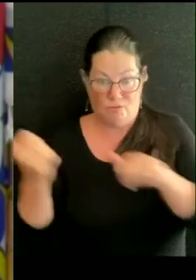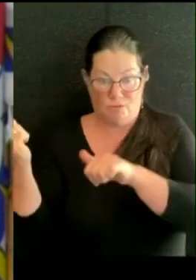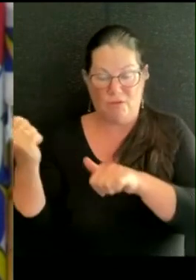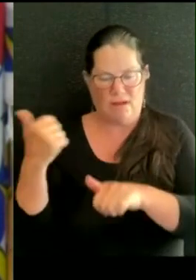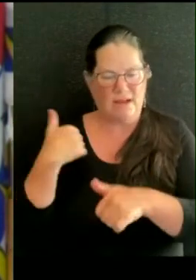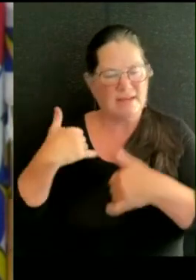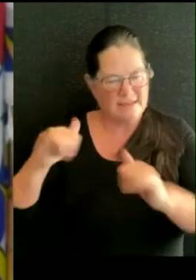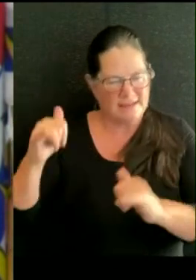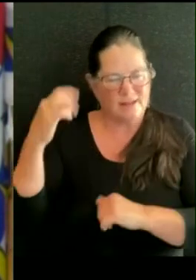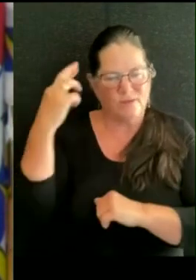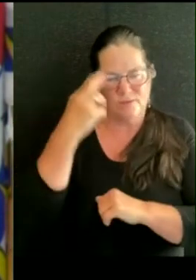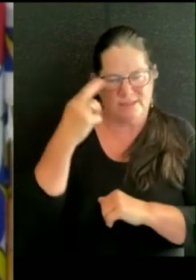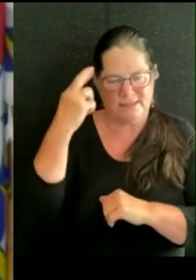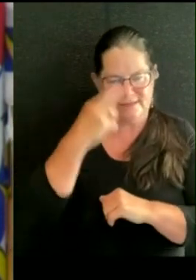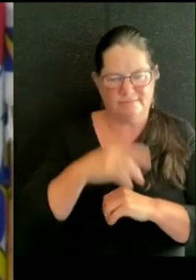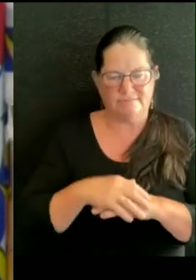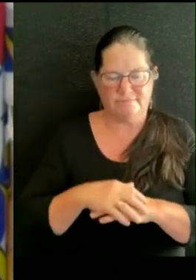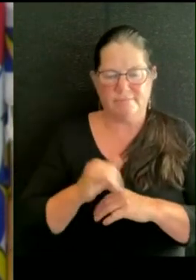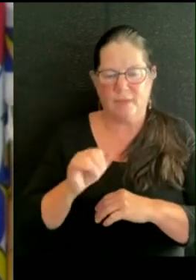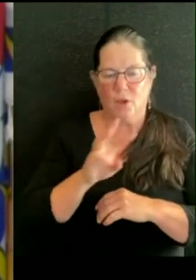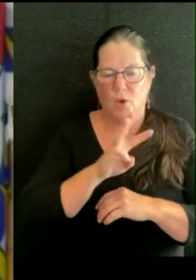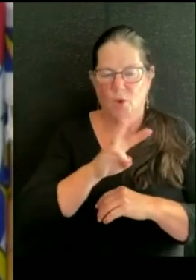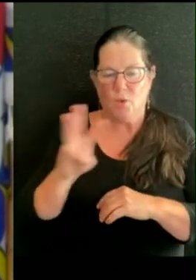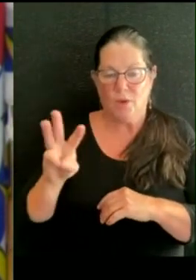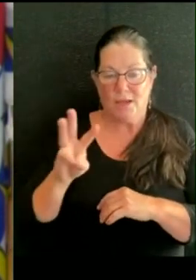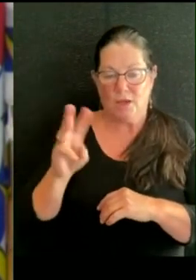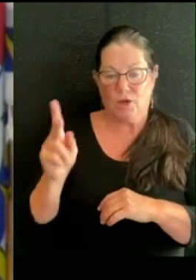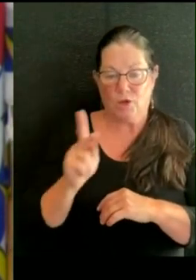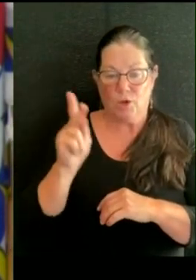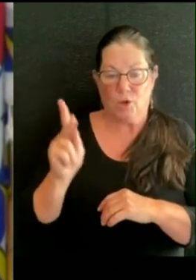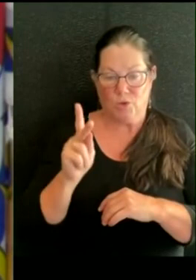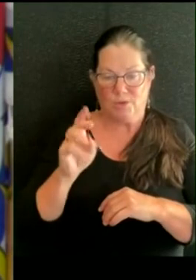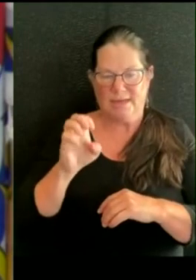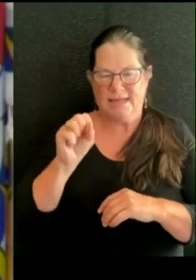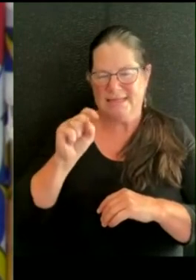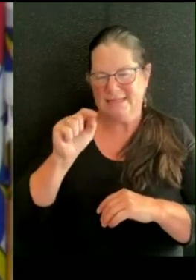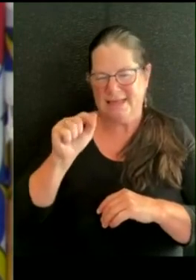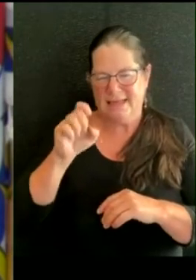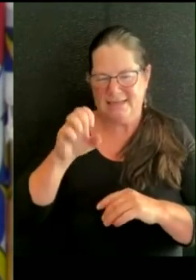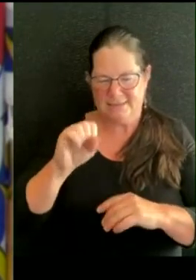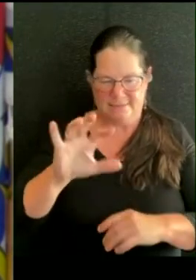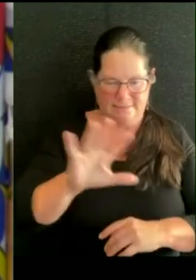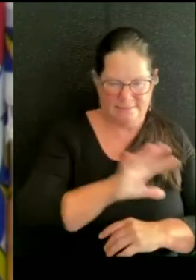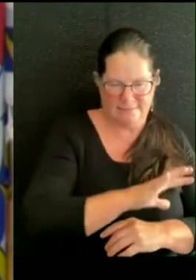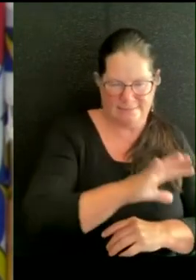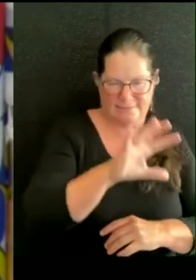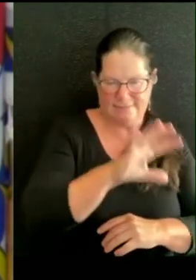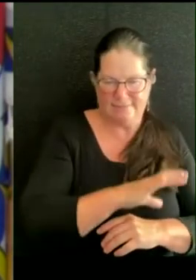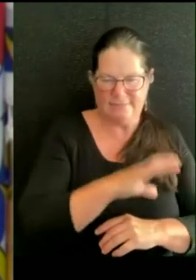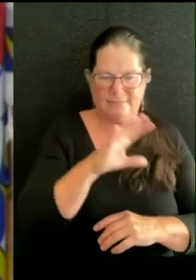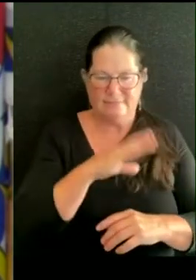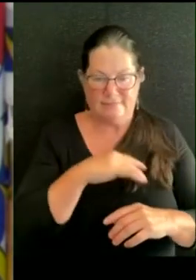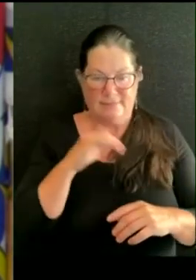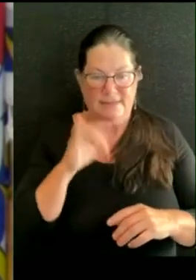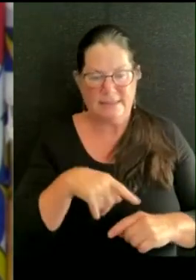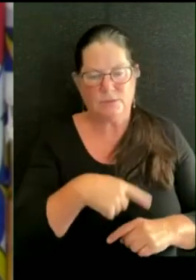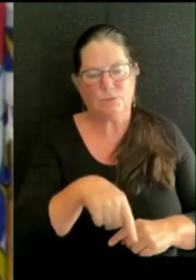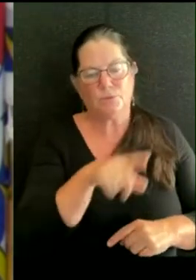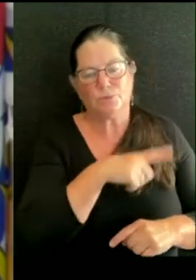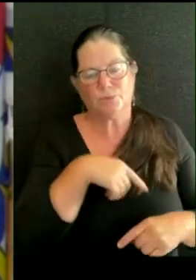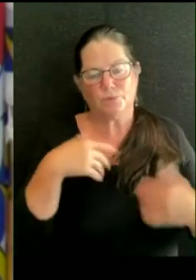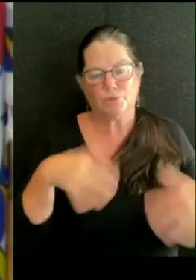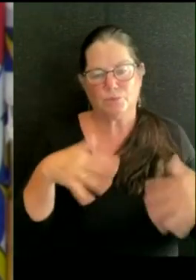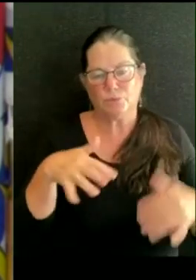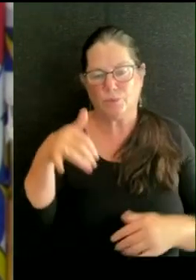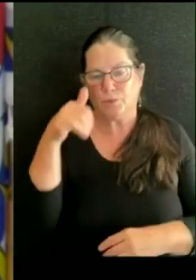and Westside Road neighborhoods. The damage in the remaining evacuation order area is significant. You